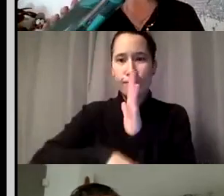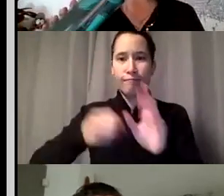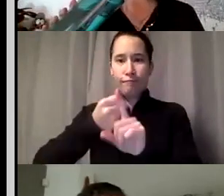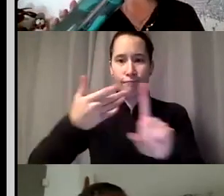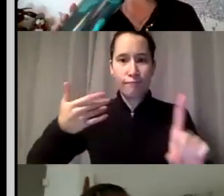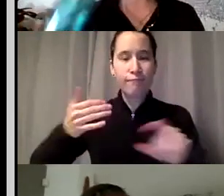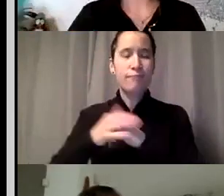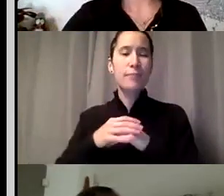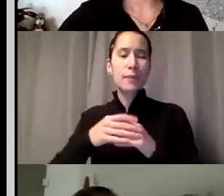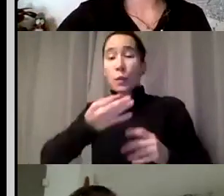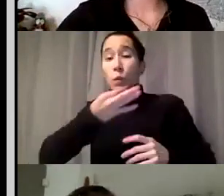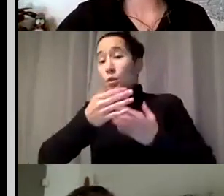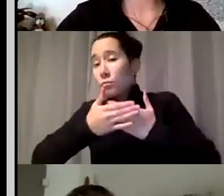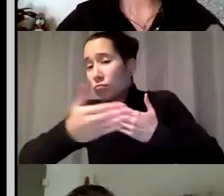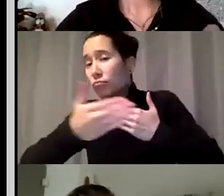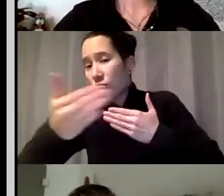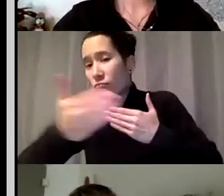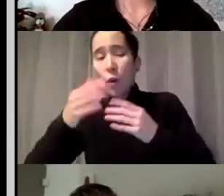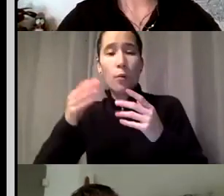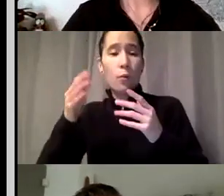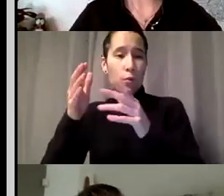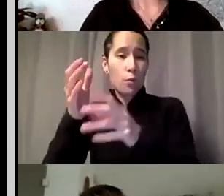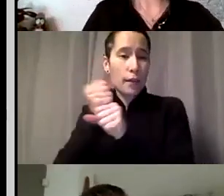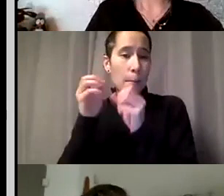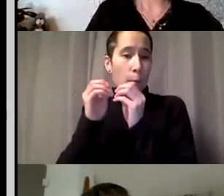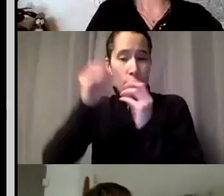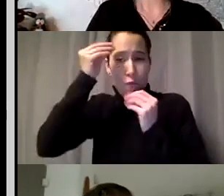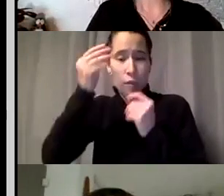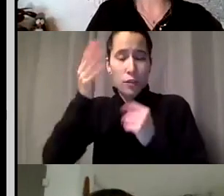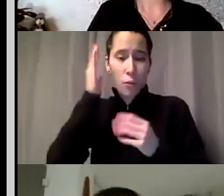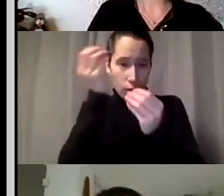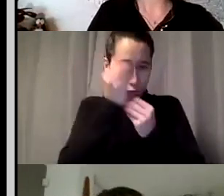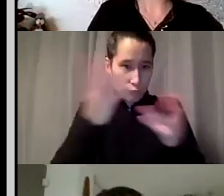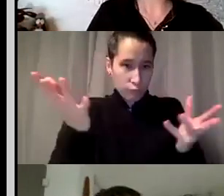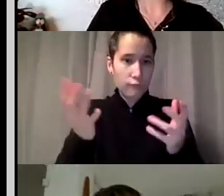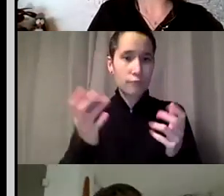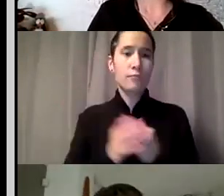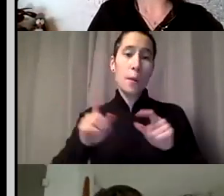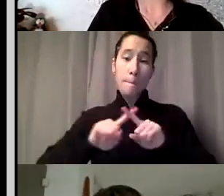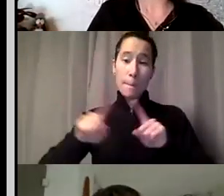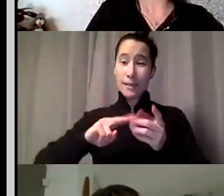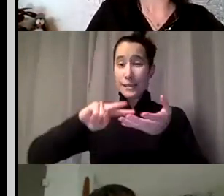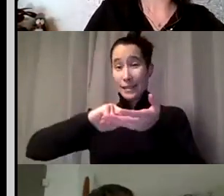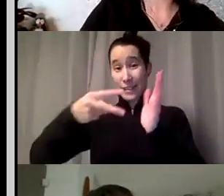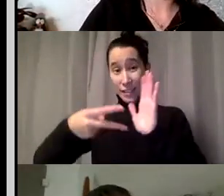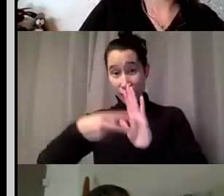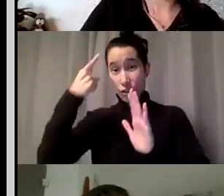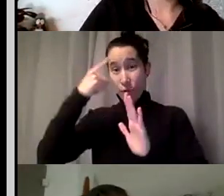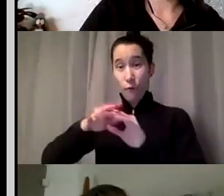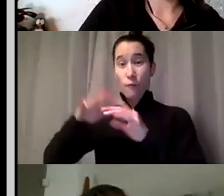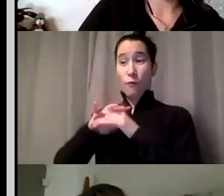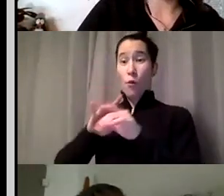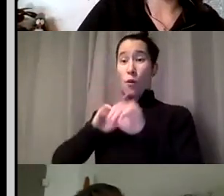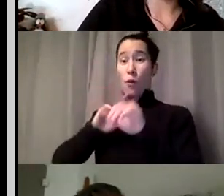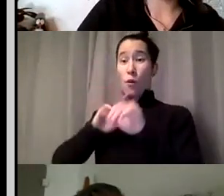sport. But going back to the intention is for people not to gather. So as an individual, yes,